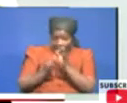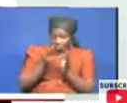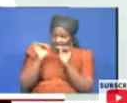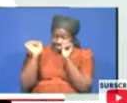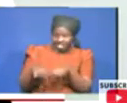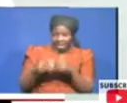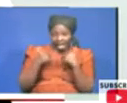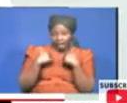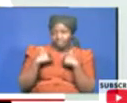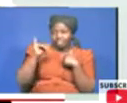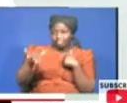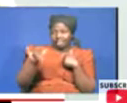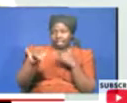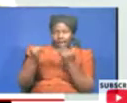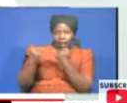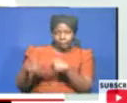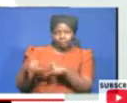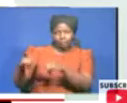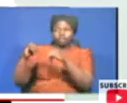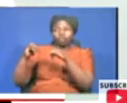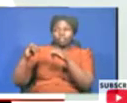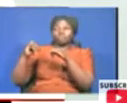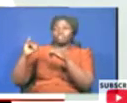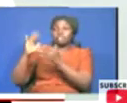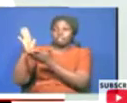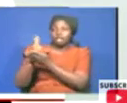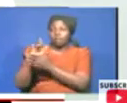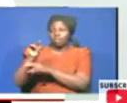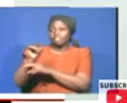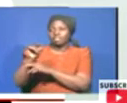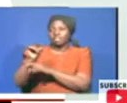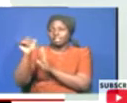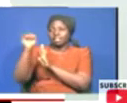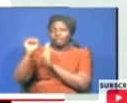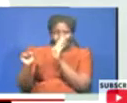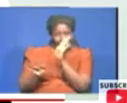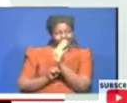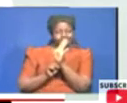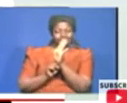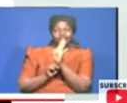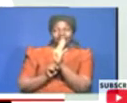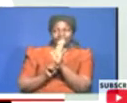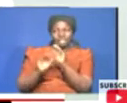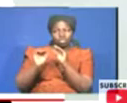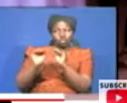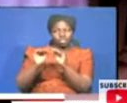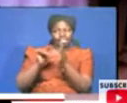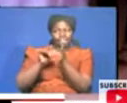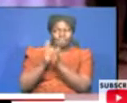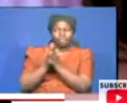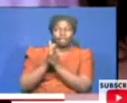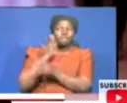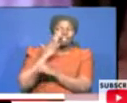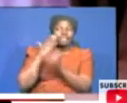have that implementation of some of these subjects taught in the mother tongue,